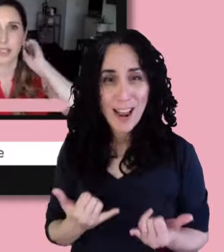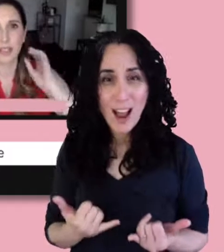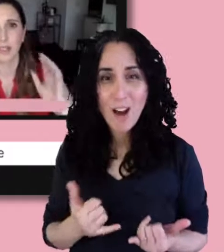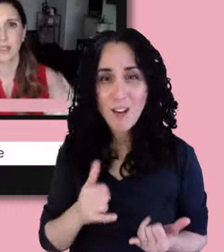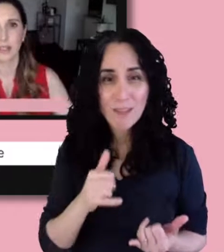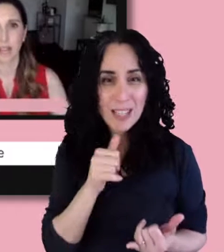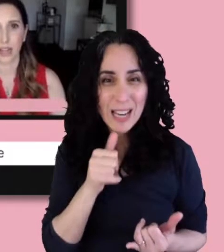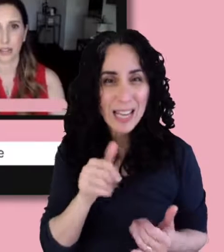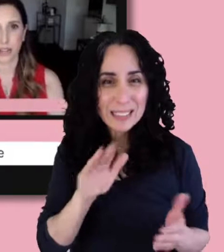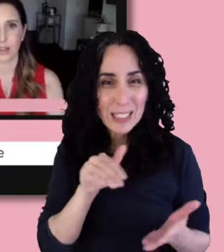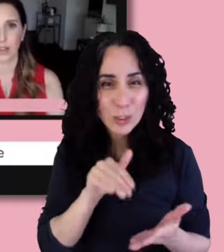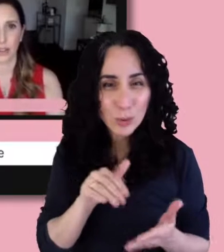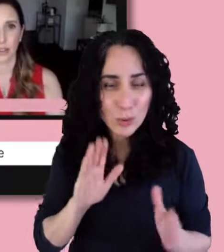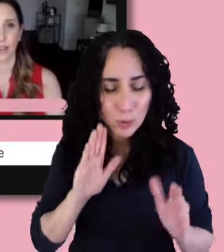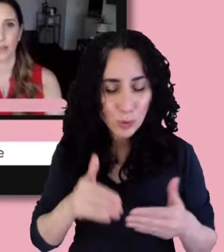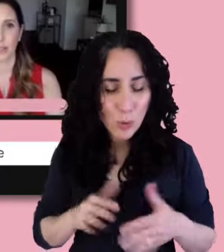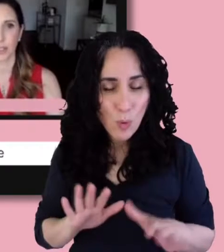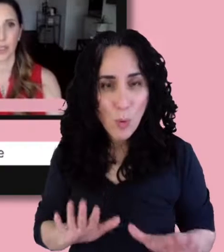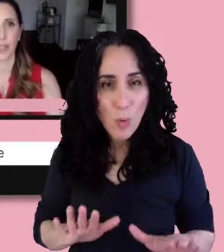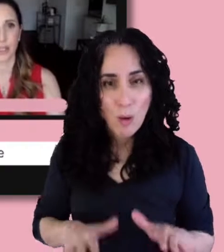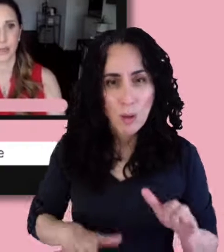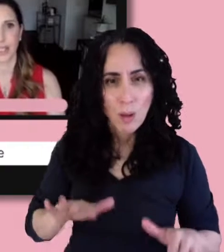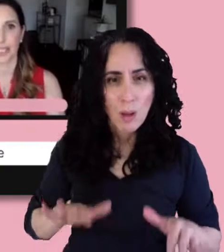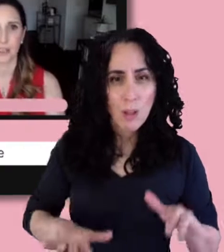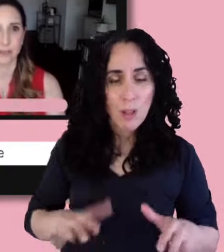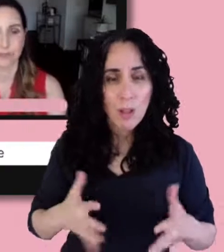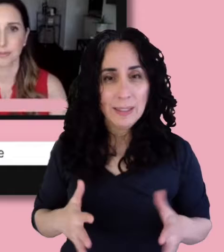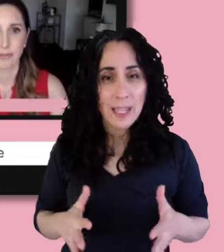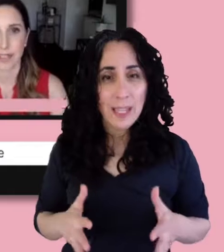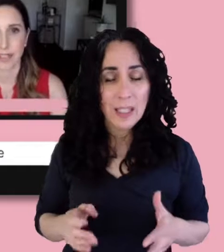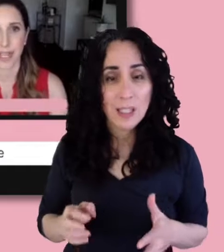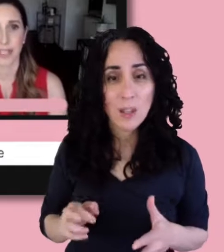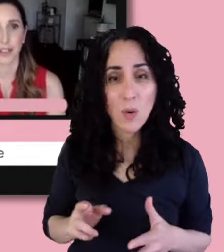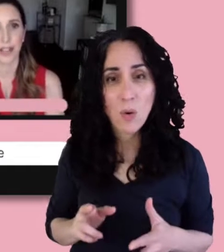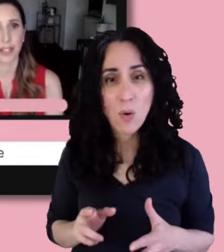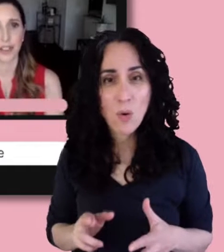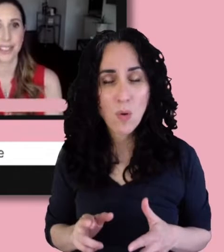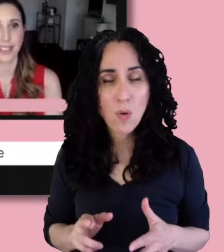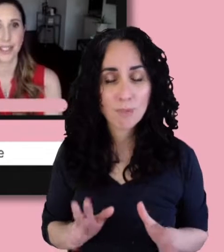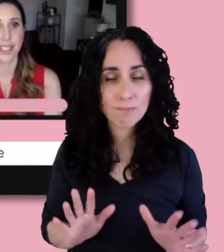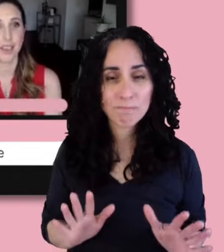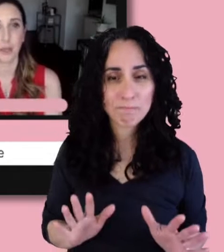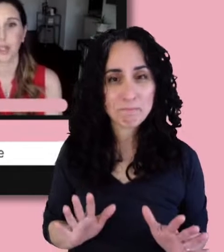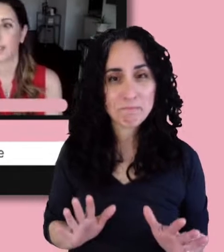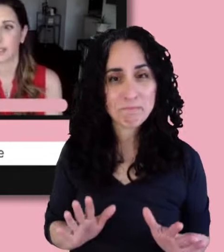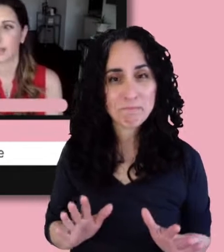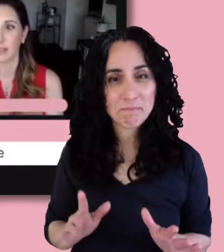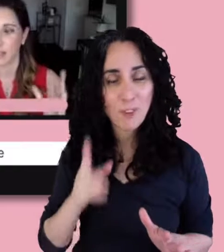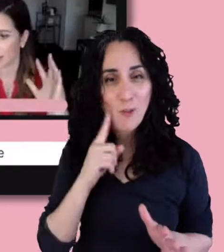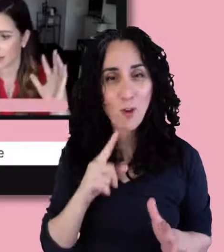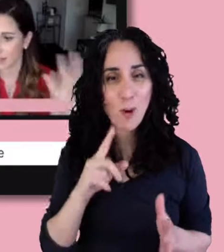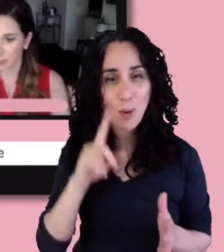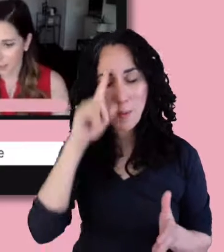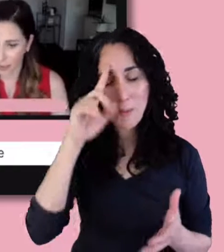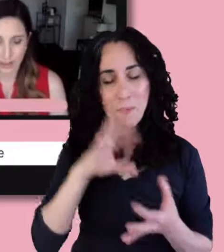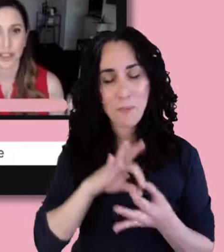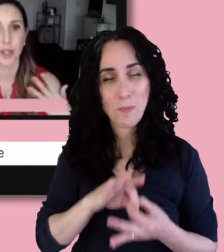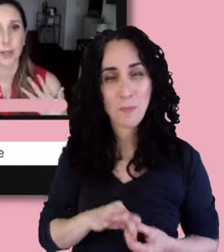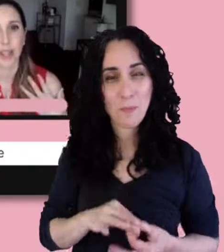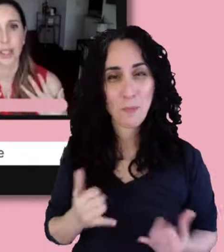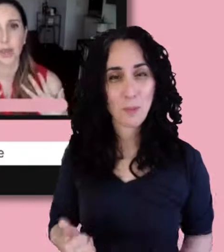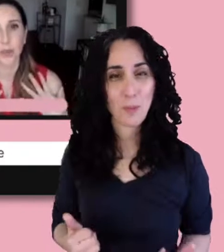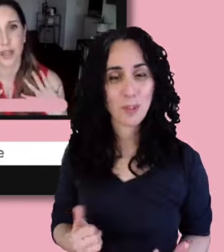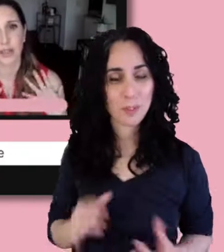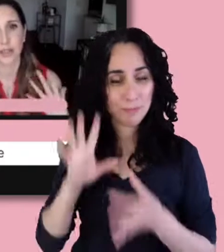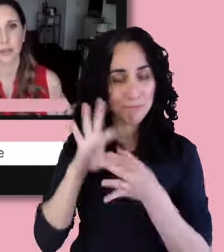feeling uncentered or in a state of anxiety, or actually it just kind of works to just be present in your